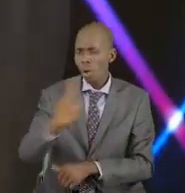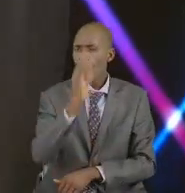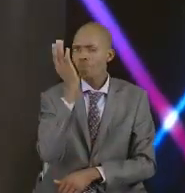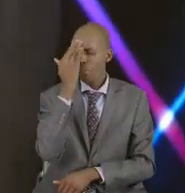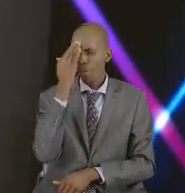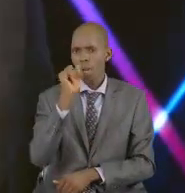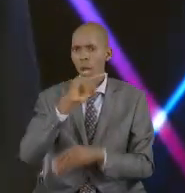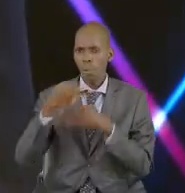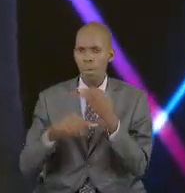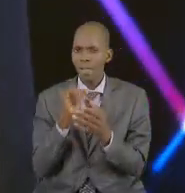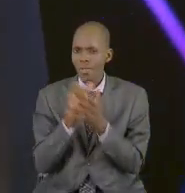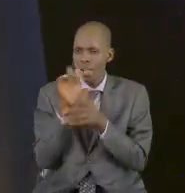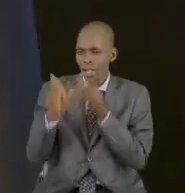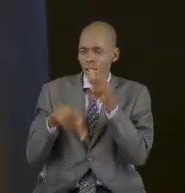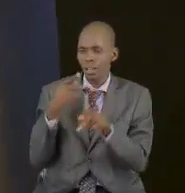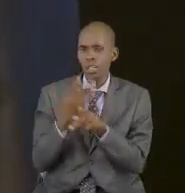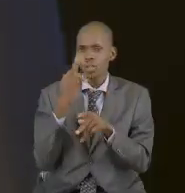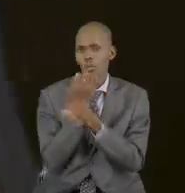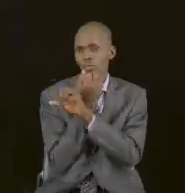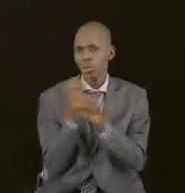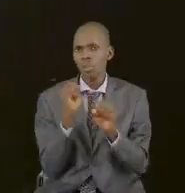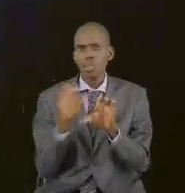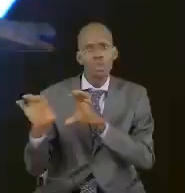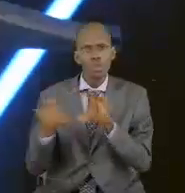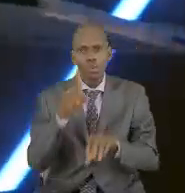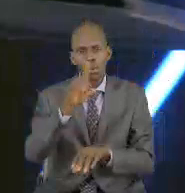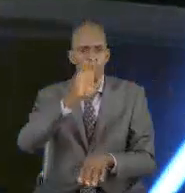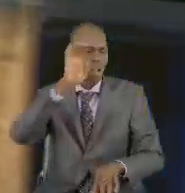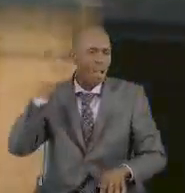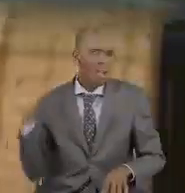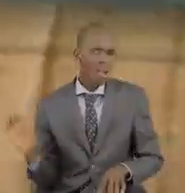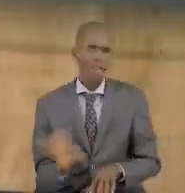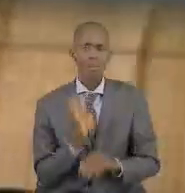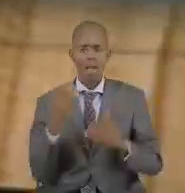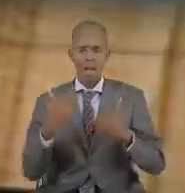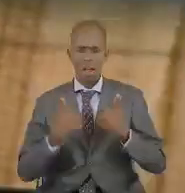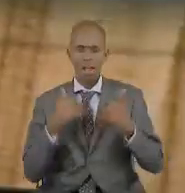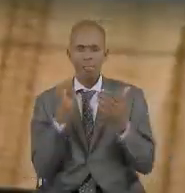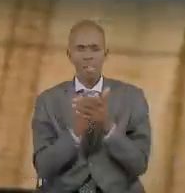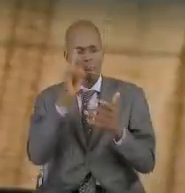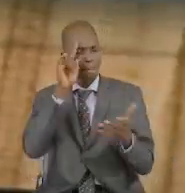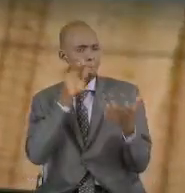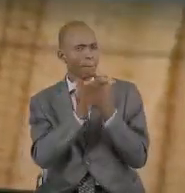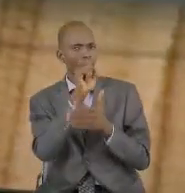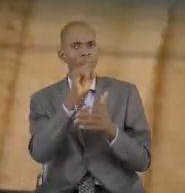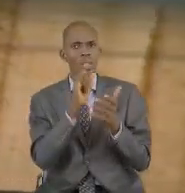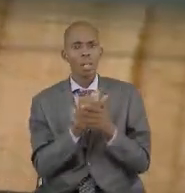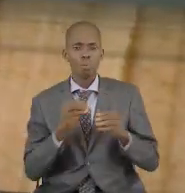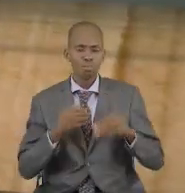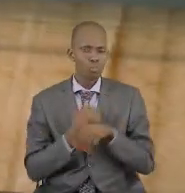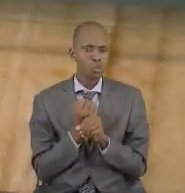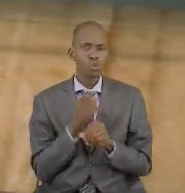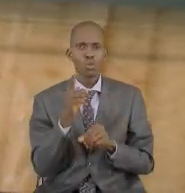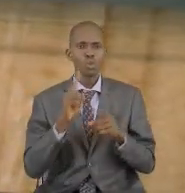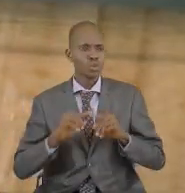that kind of conversion. Did you ever have conviction that drove you to your knees, that made you